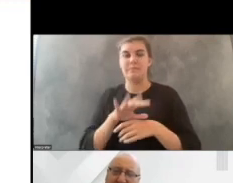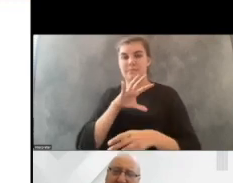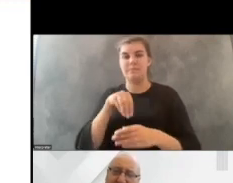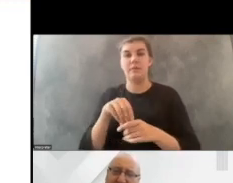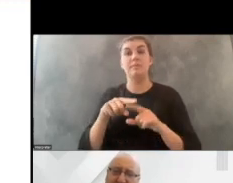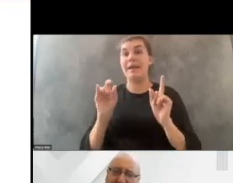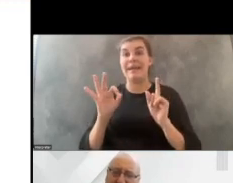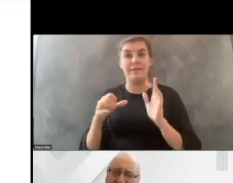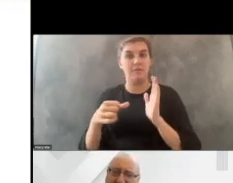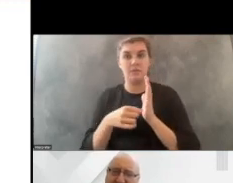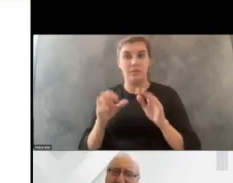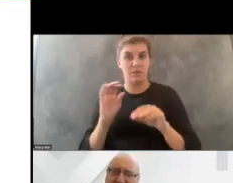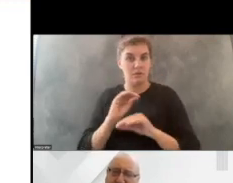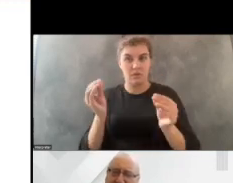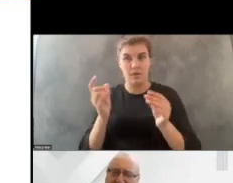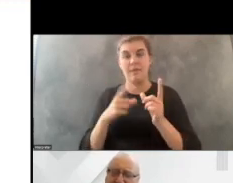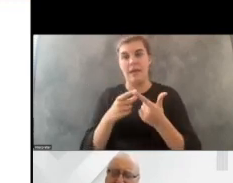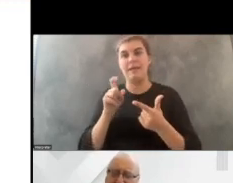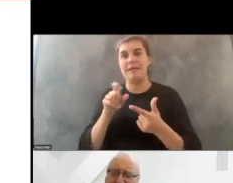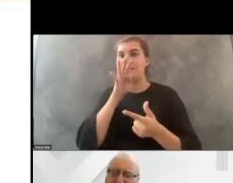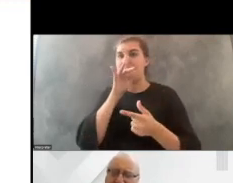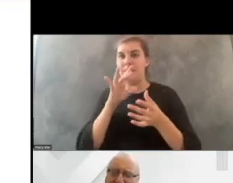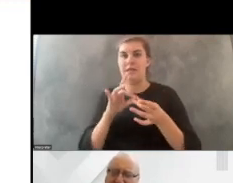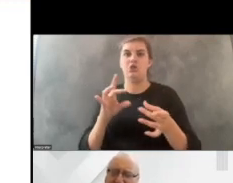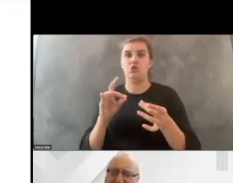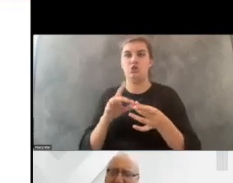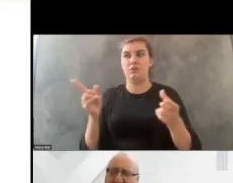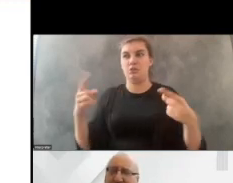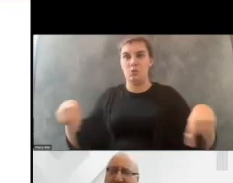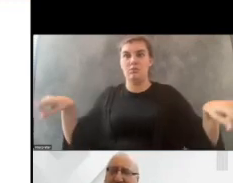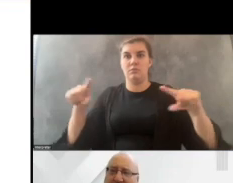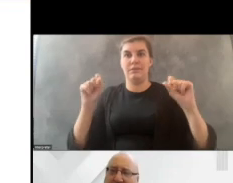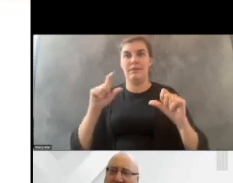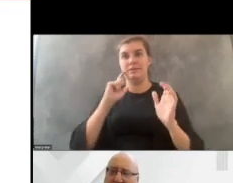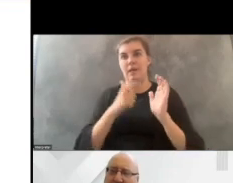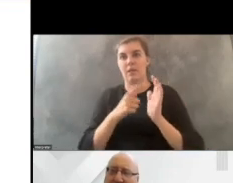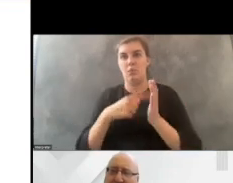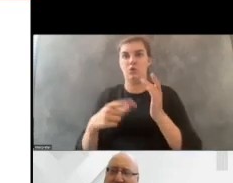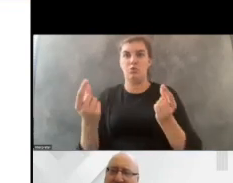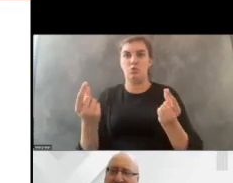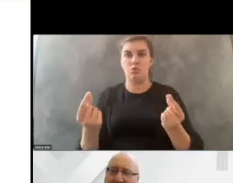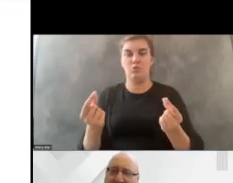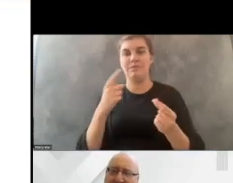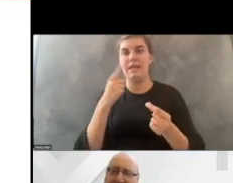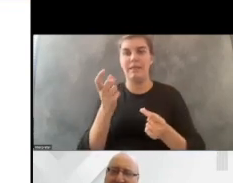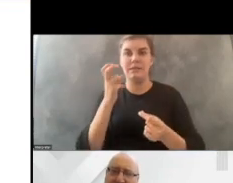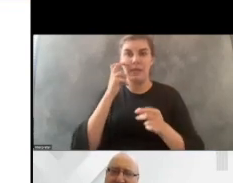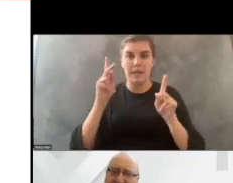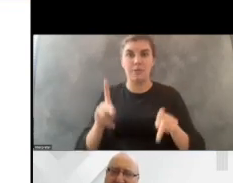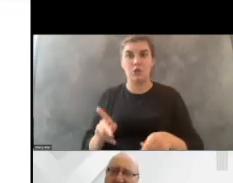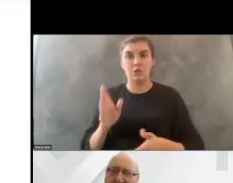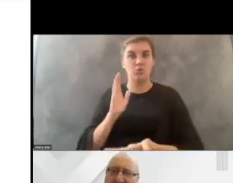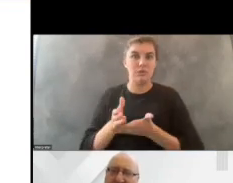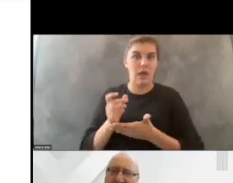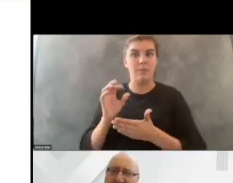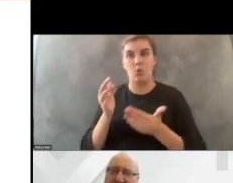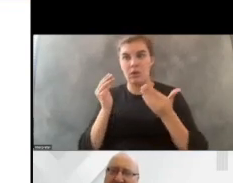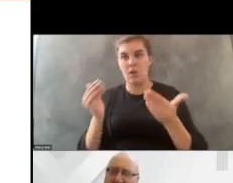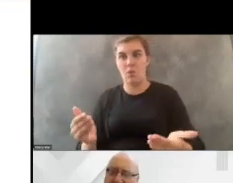beacons are currently flashing. We don't want to say the walk sign is on because there is no walk sign. So